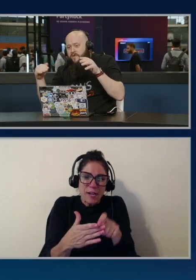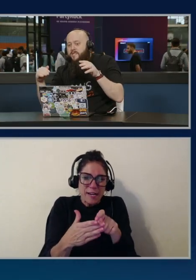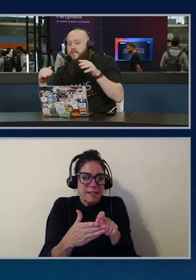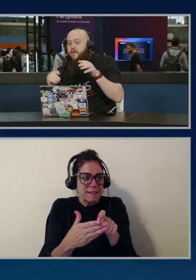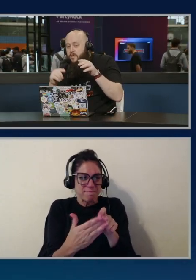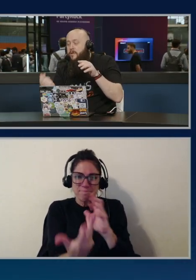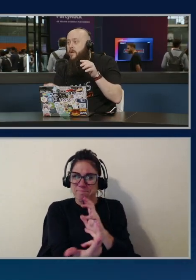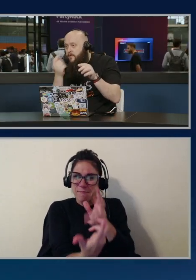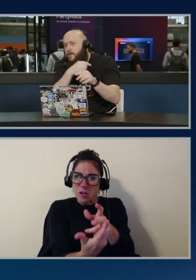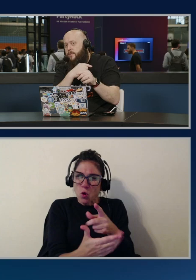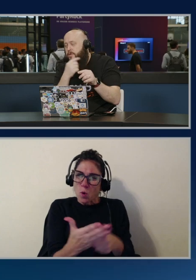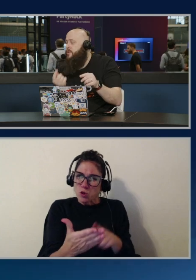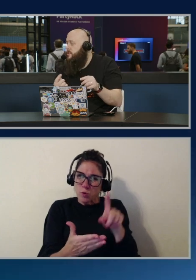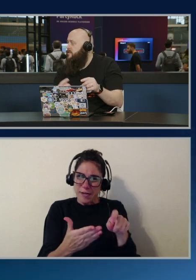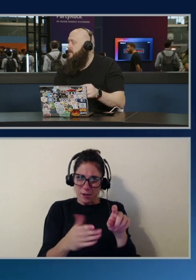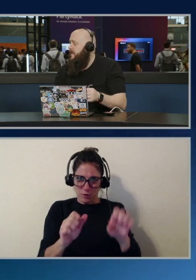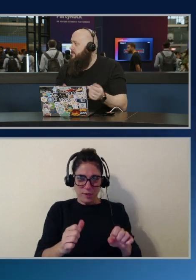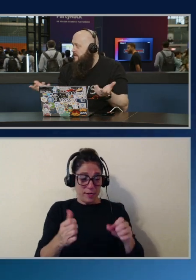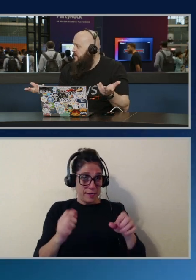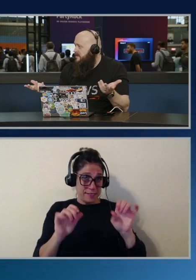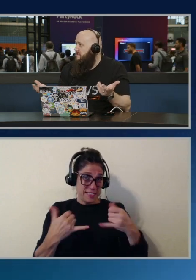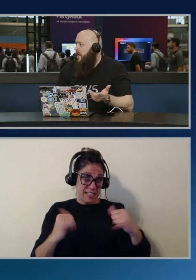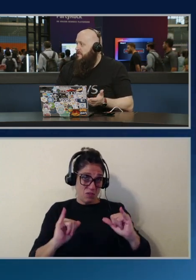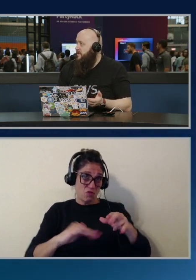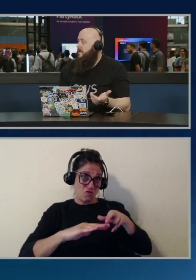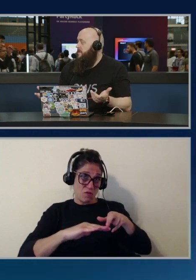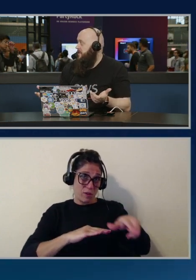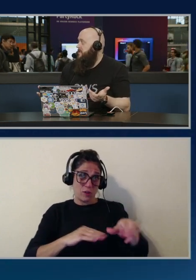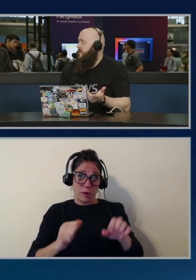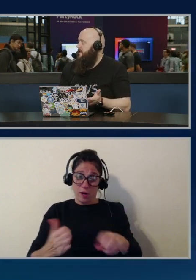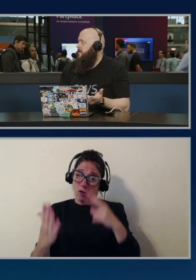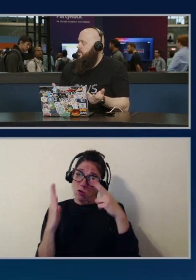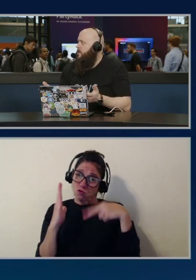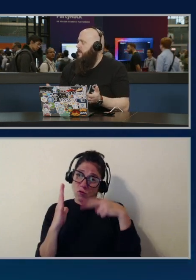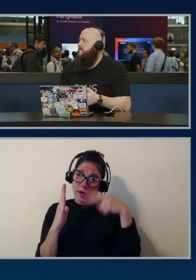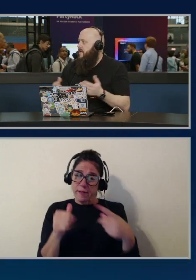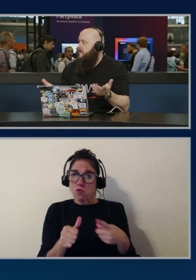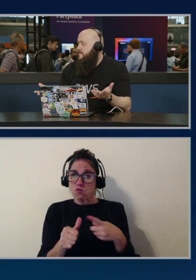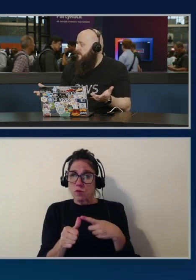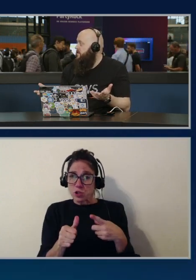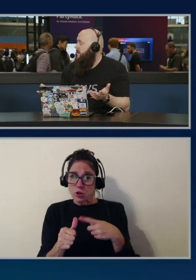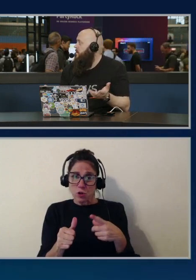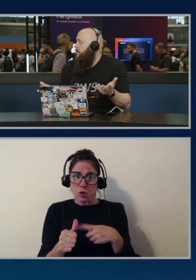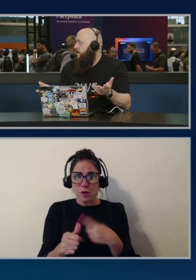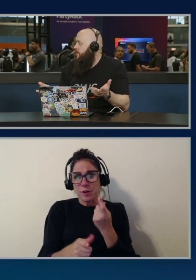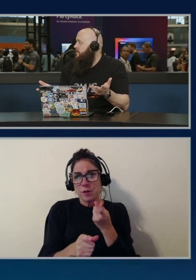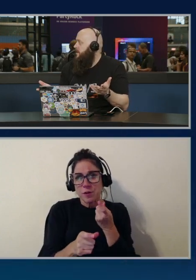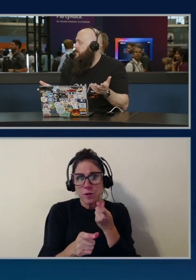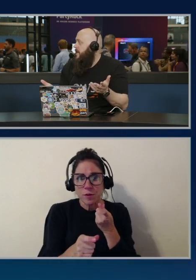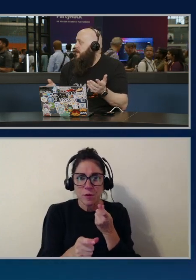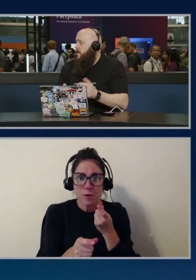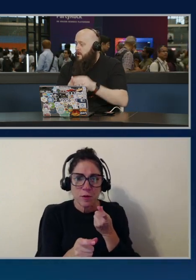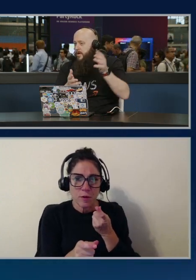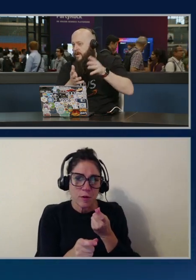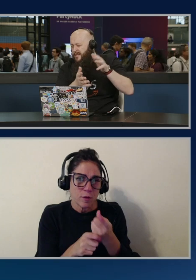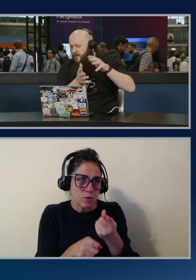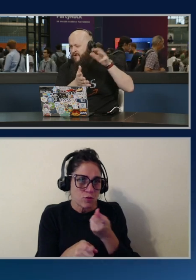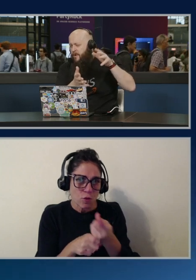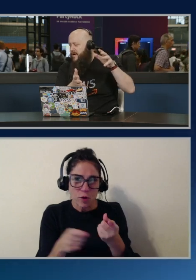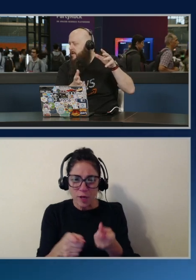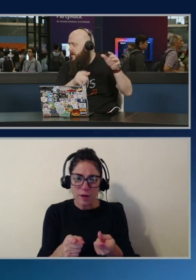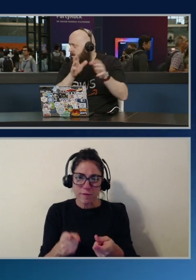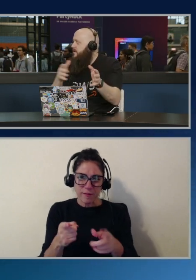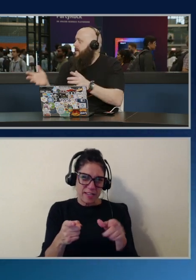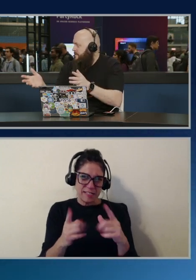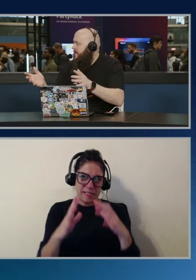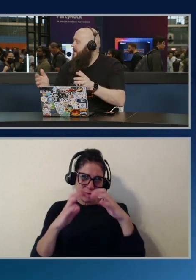but still references, so you can then go read the original. Because, I mean, that's one of the main, I think, developer skills, like that joke about if Stack Overflow is down, we can't code, because you go look at, it's roughly